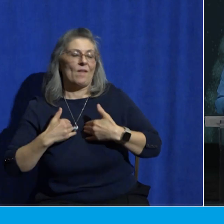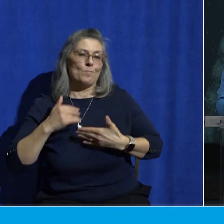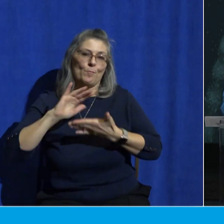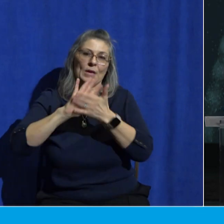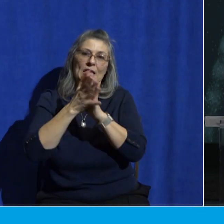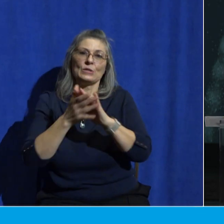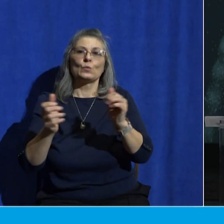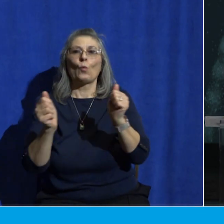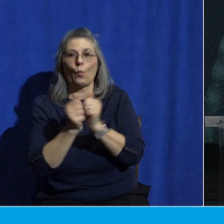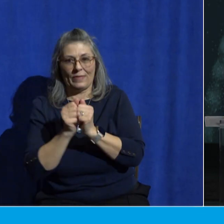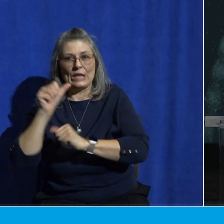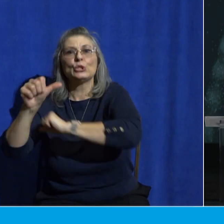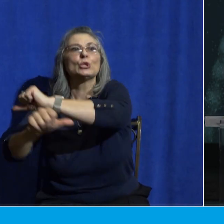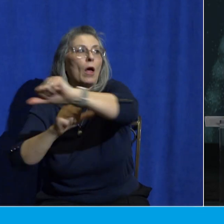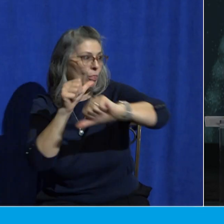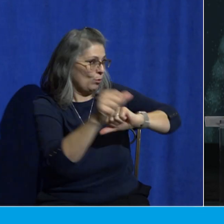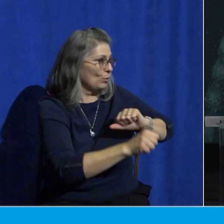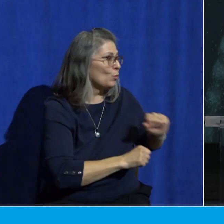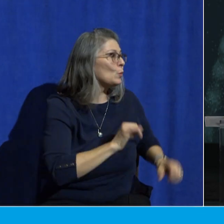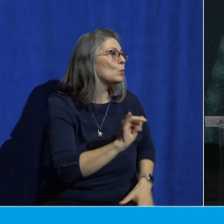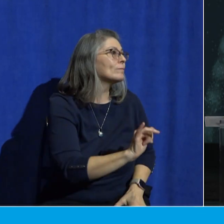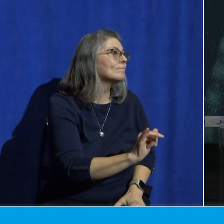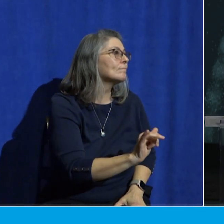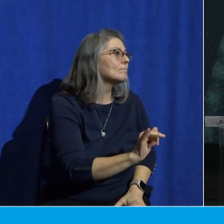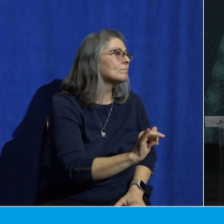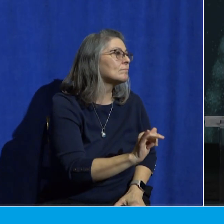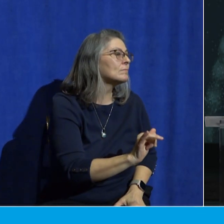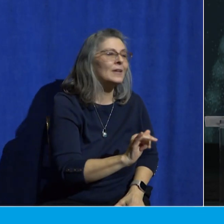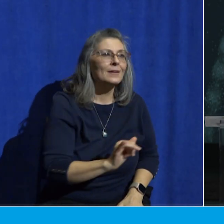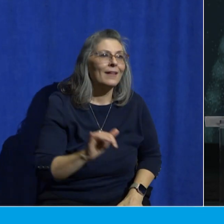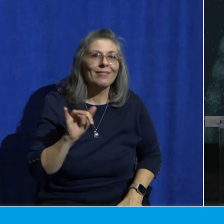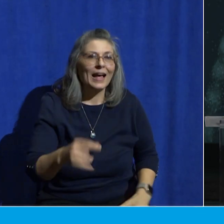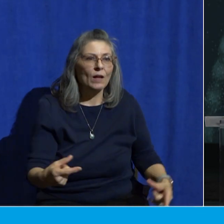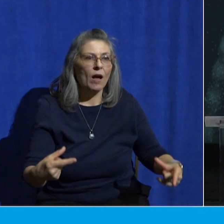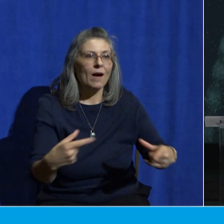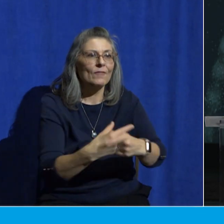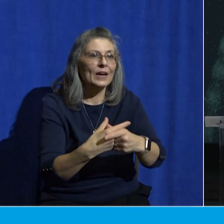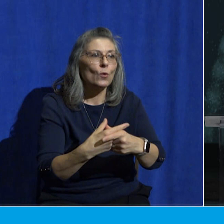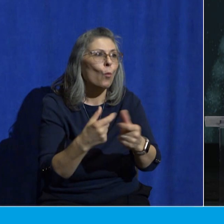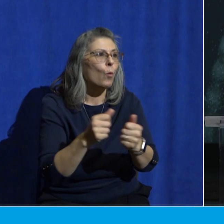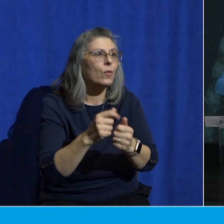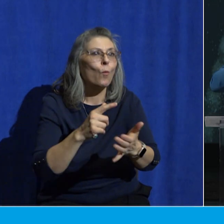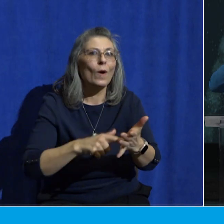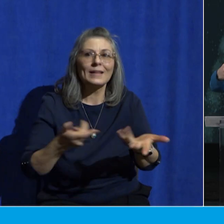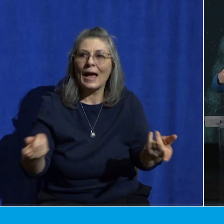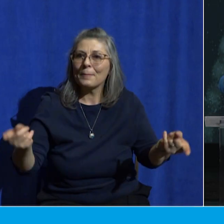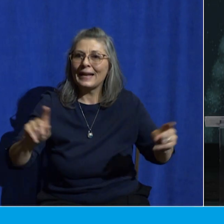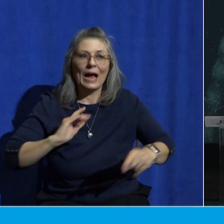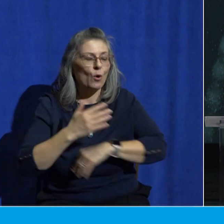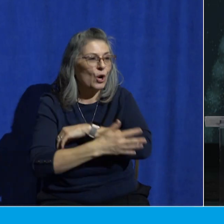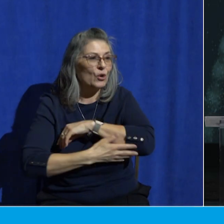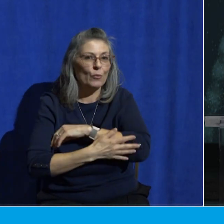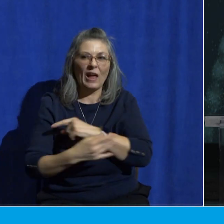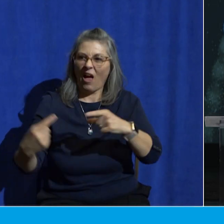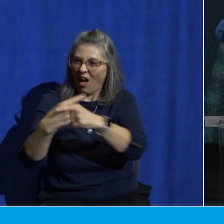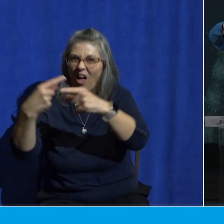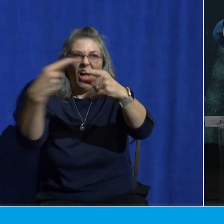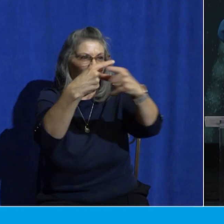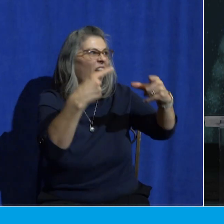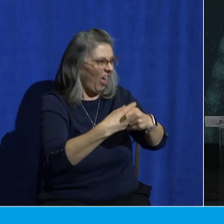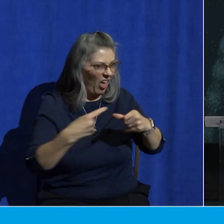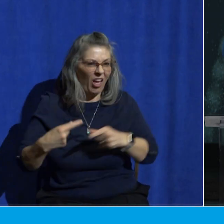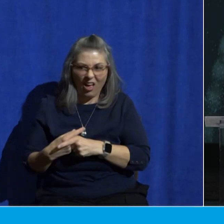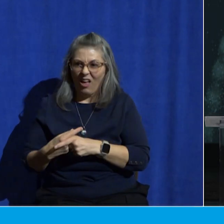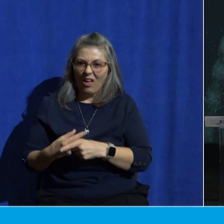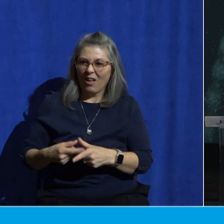was not what people were expecting in a political Messiah with military might. They wanted a ruler who would wield